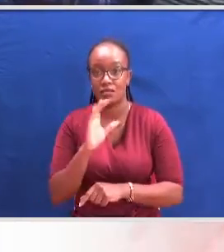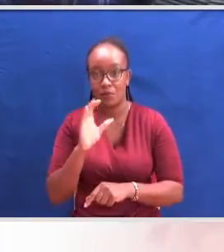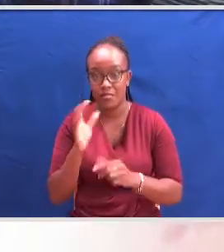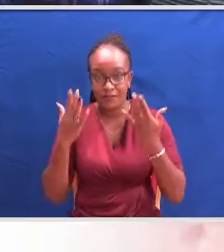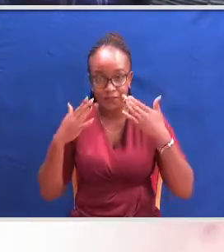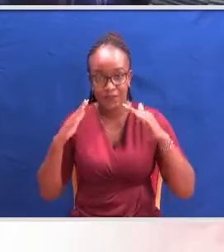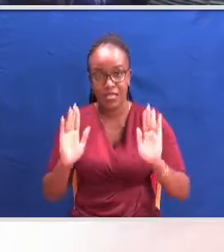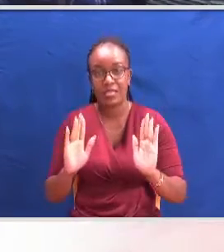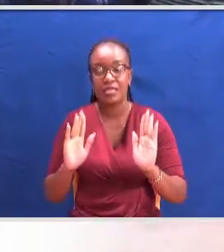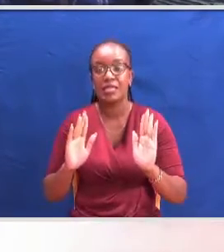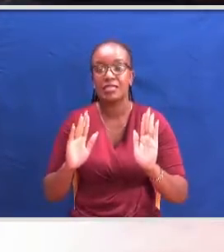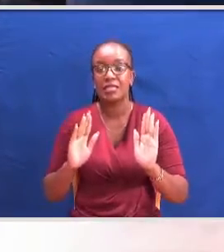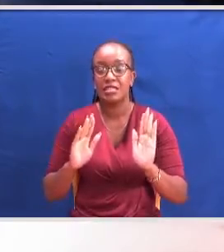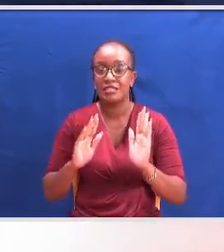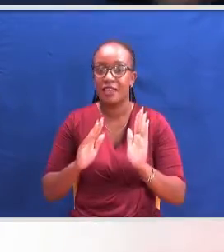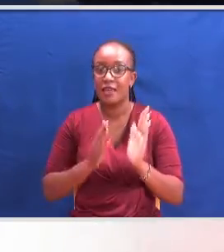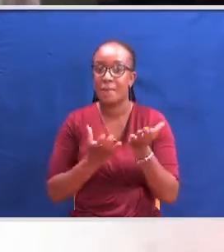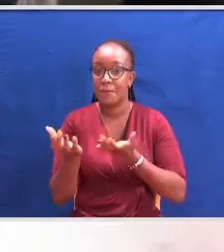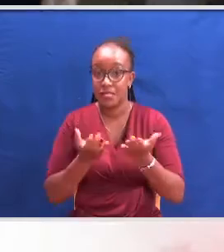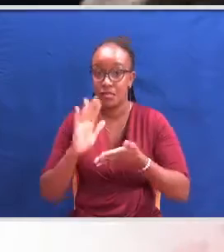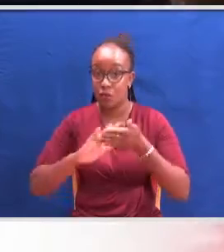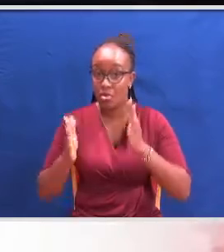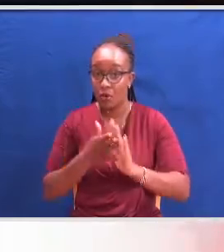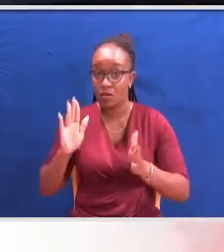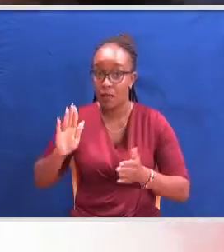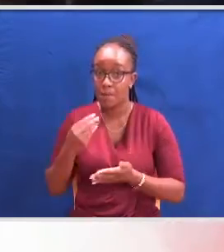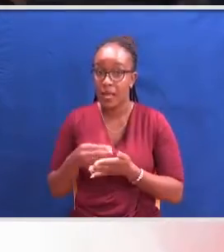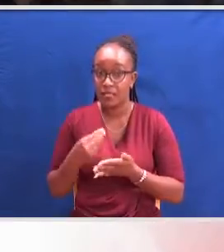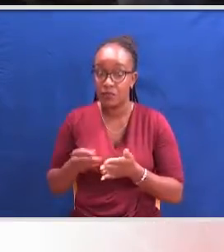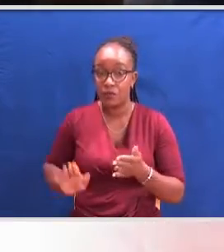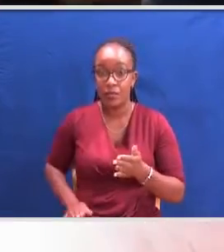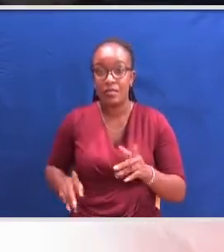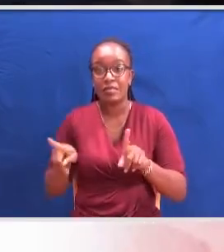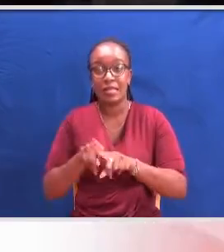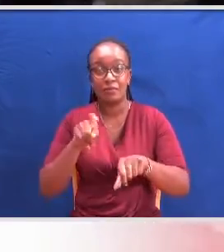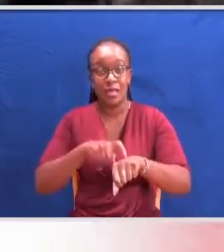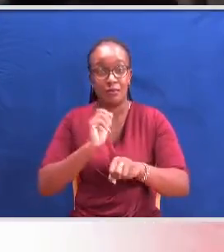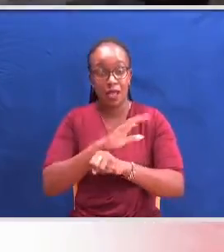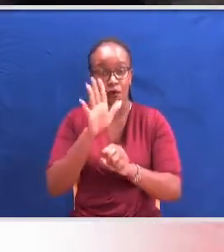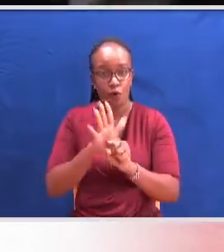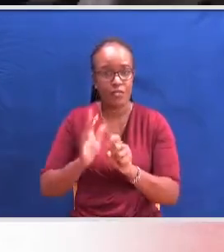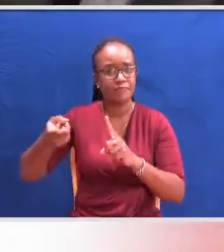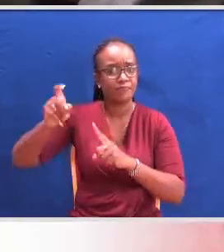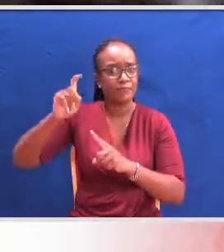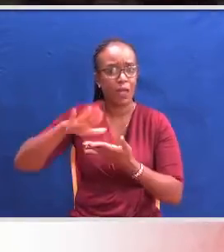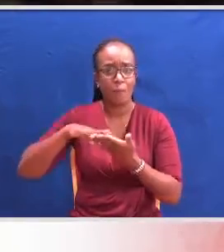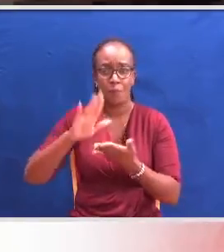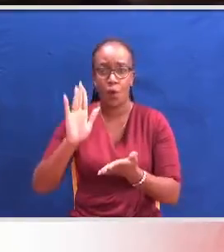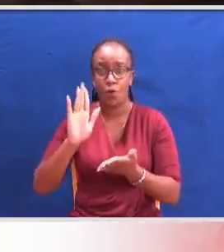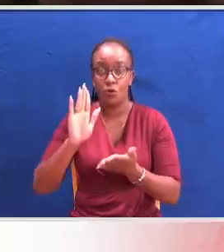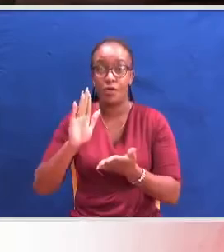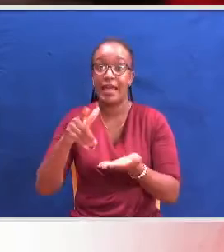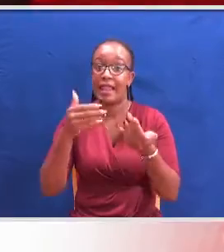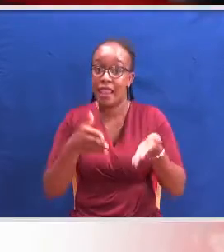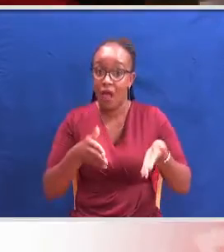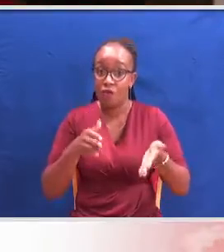without money in their mobile pockets. The platform became popular with the advent of COVID-19 pandemic in the country. The lending